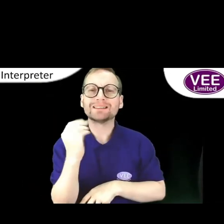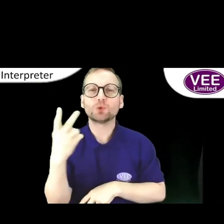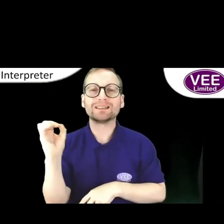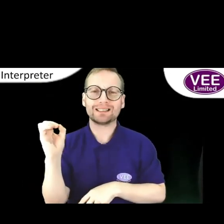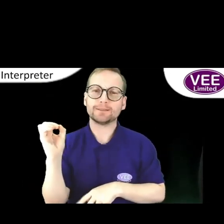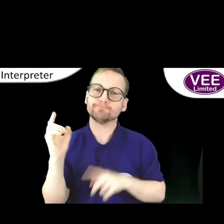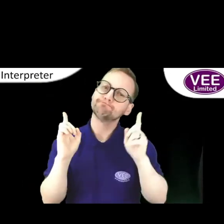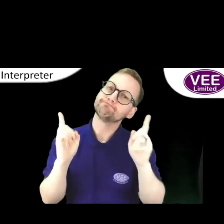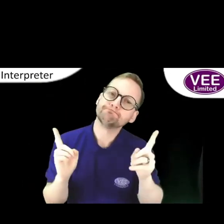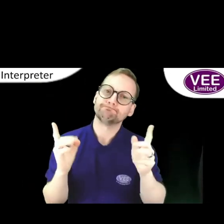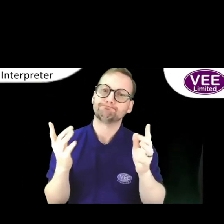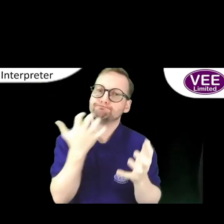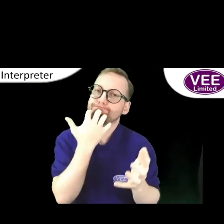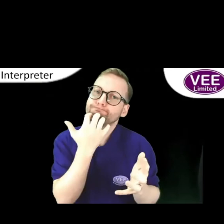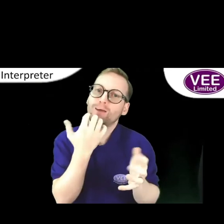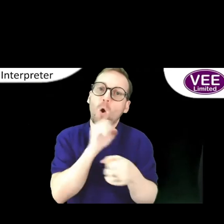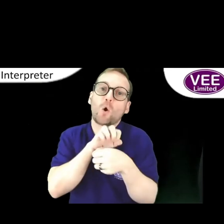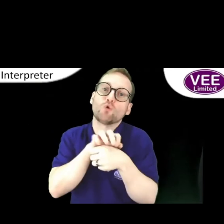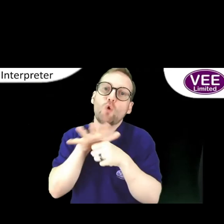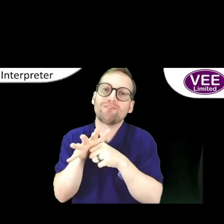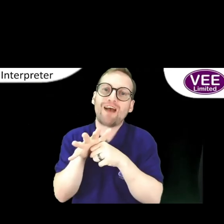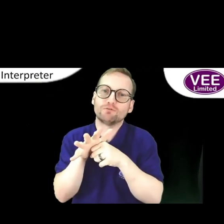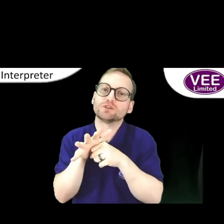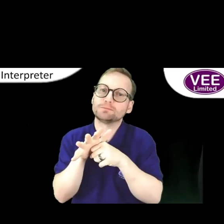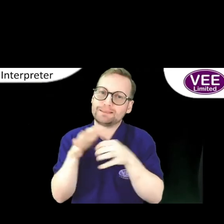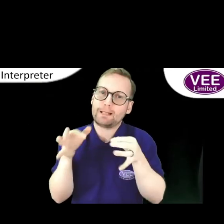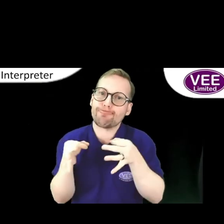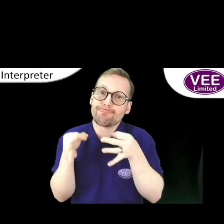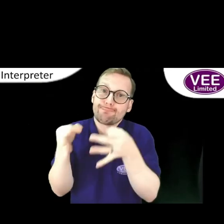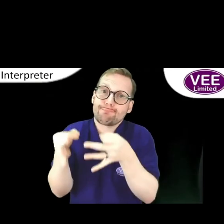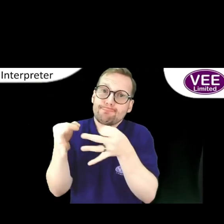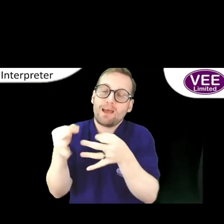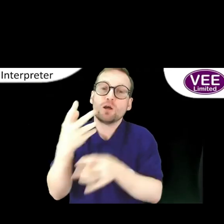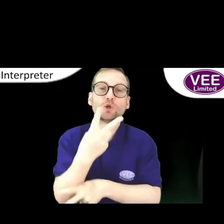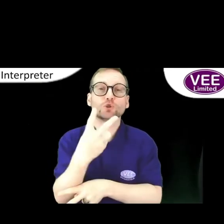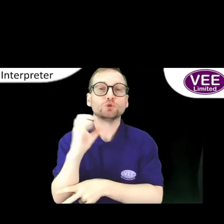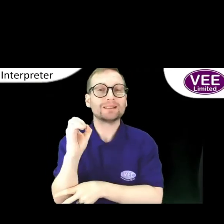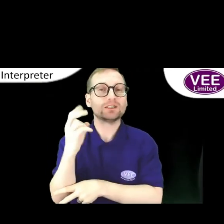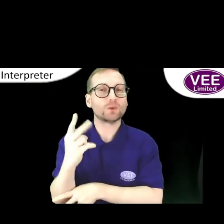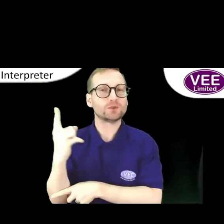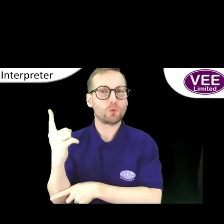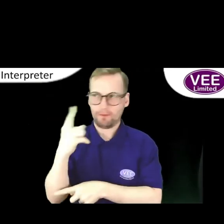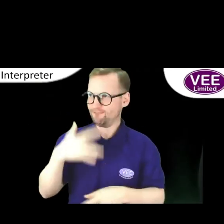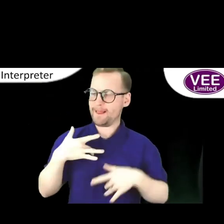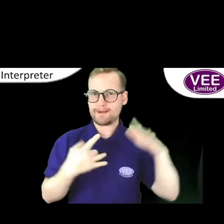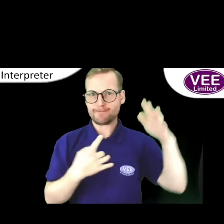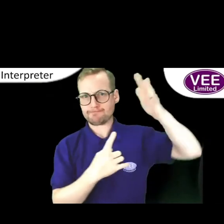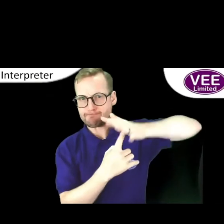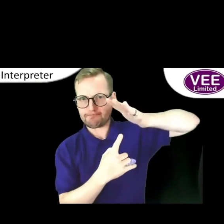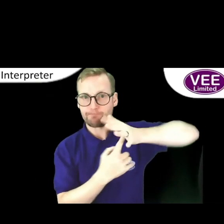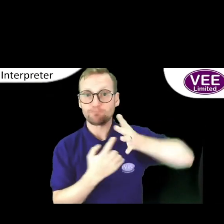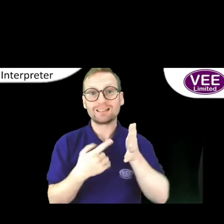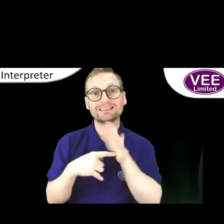the COVID-19 pandemic has obviously pushed it back to 2021. However, I feel it's very poignant that the wall will be on